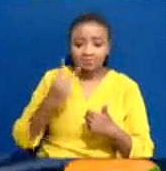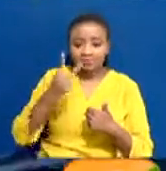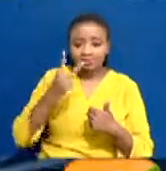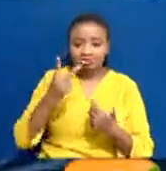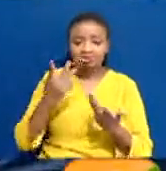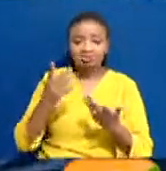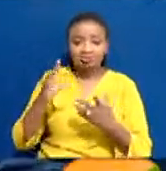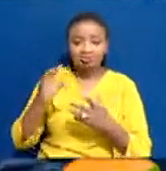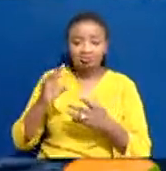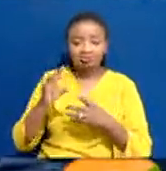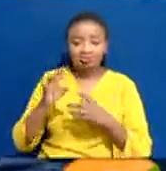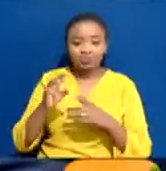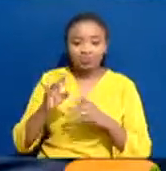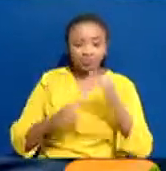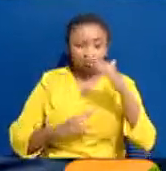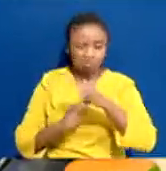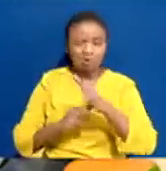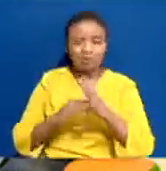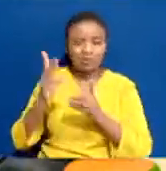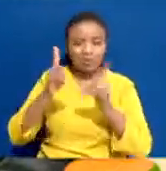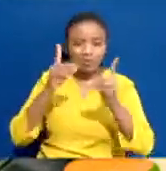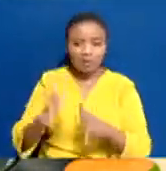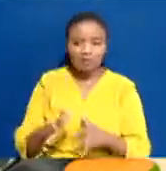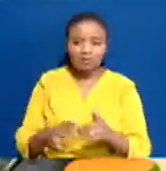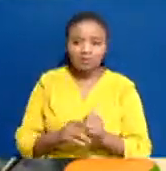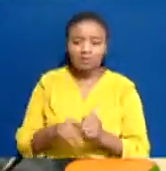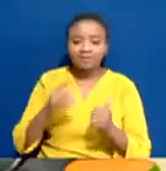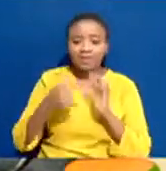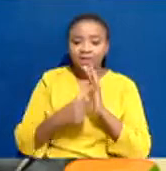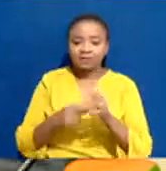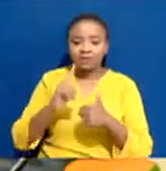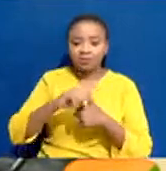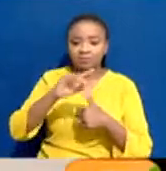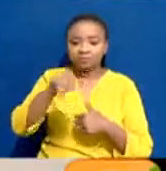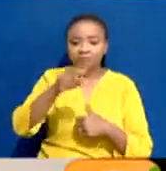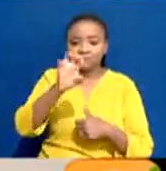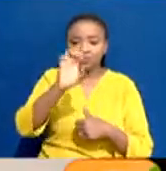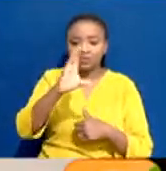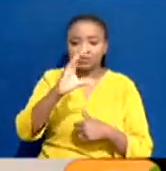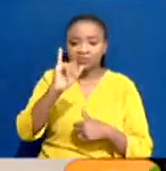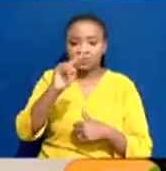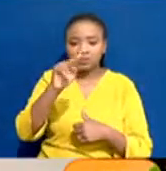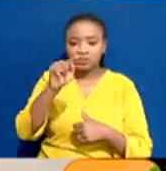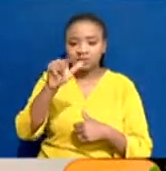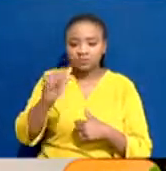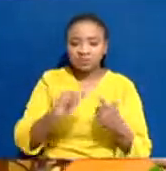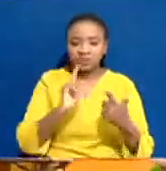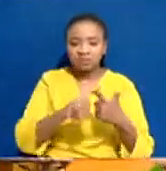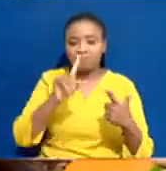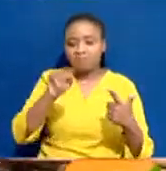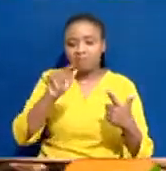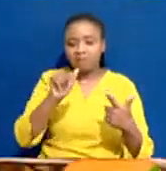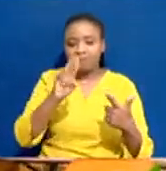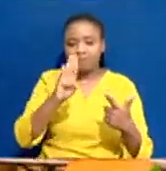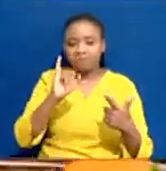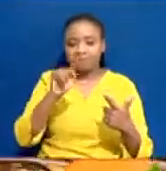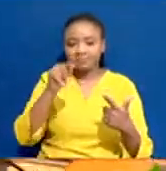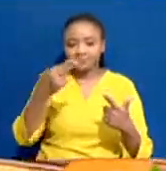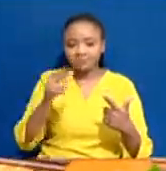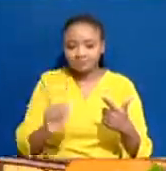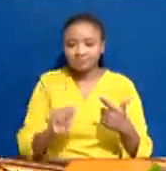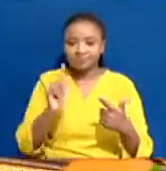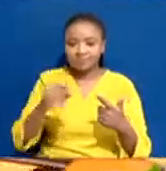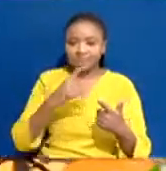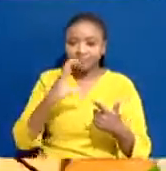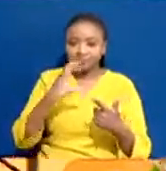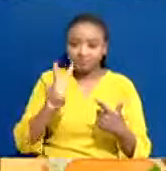assistant directors of public prosecutions, Jacinta Nyamosi and Tabitha Wanyama, who also presented their credentials before